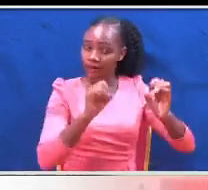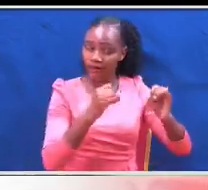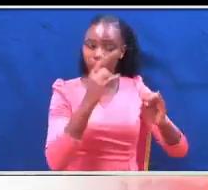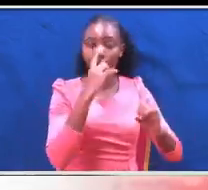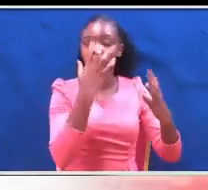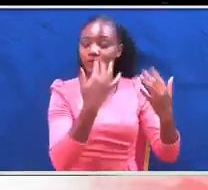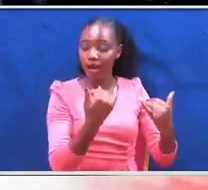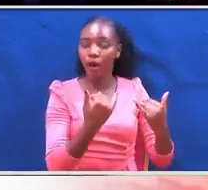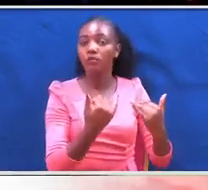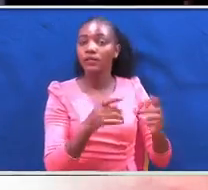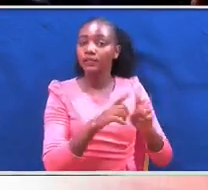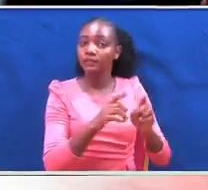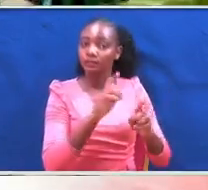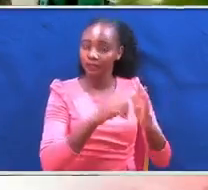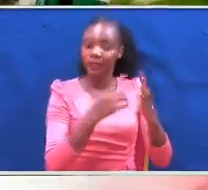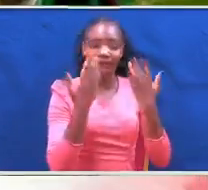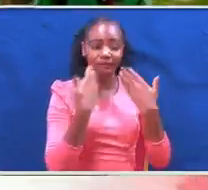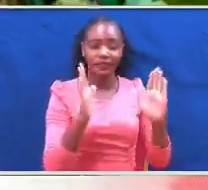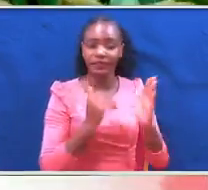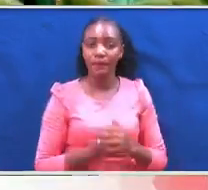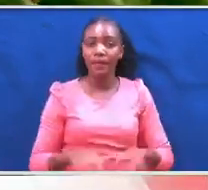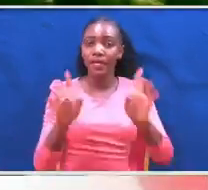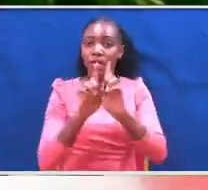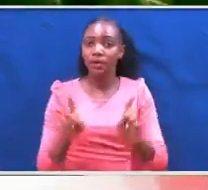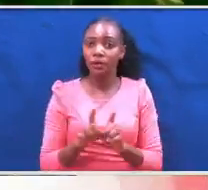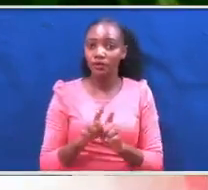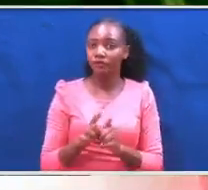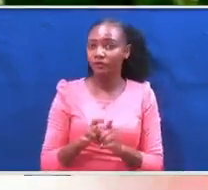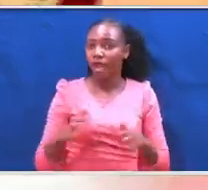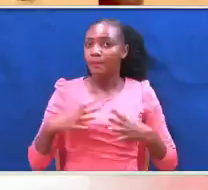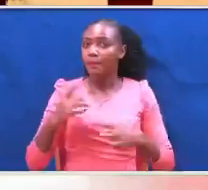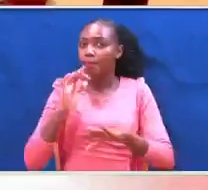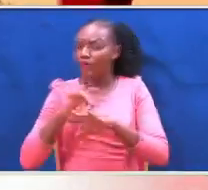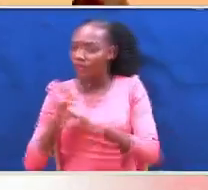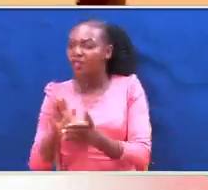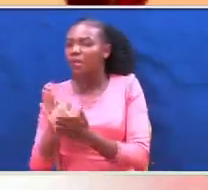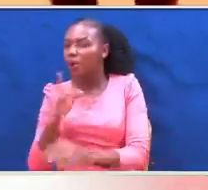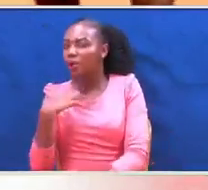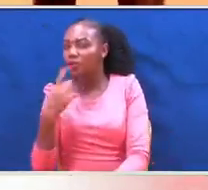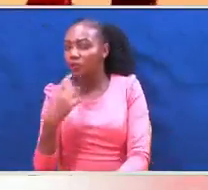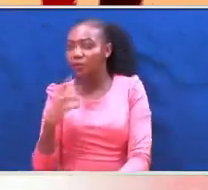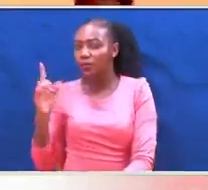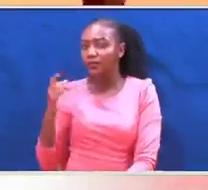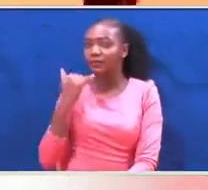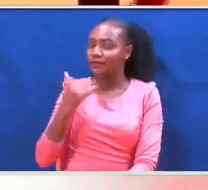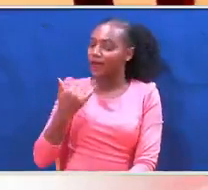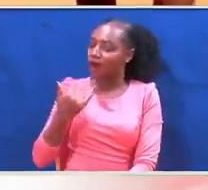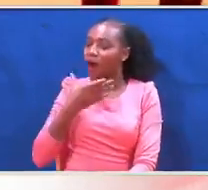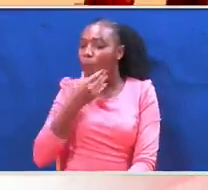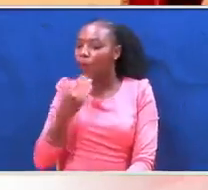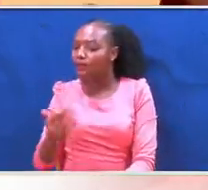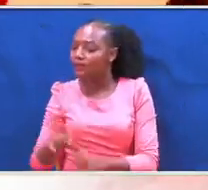bandits kicking off in earnest. But the most affected in the old Moran conflict are these young boys and